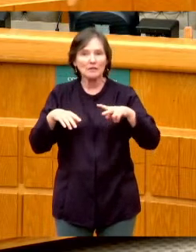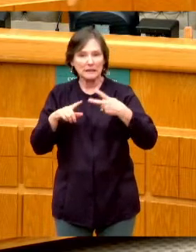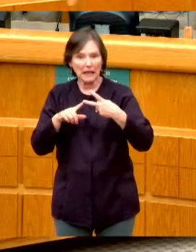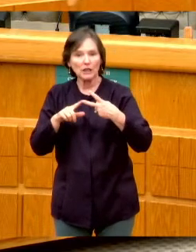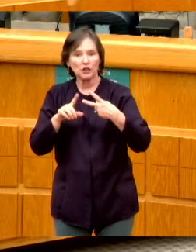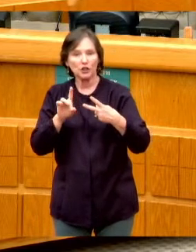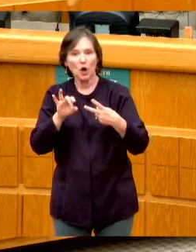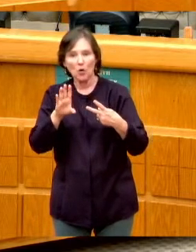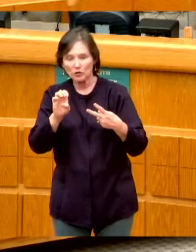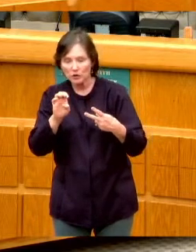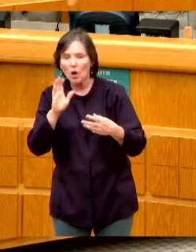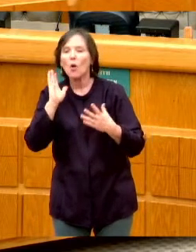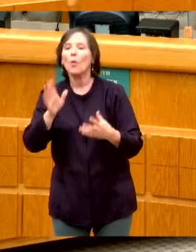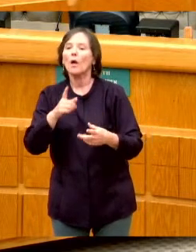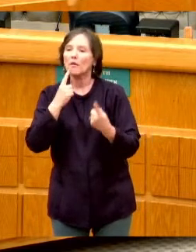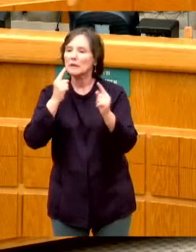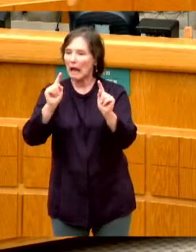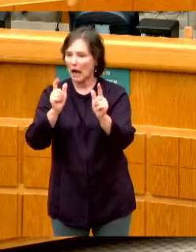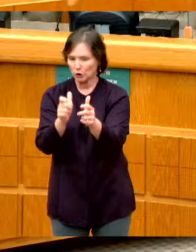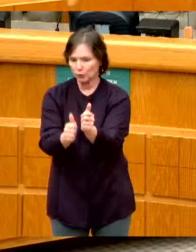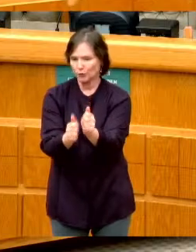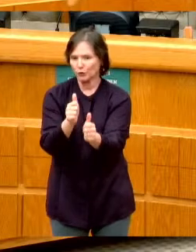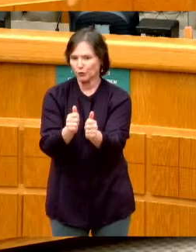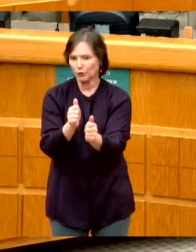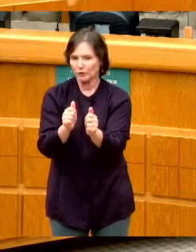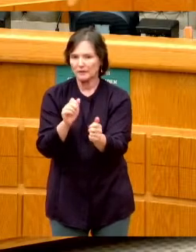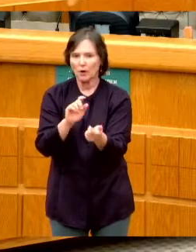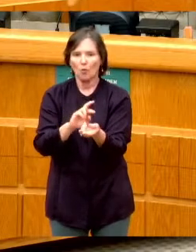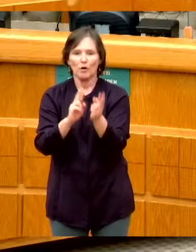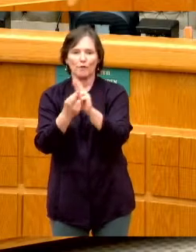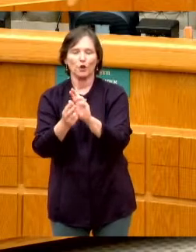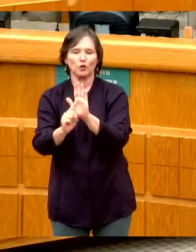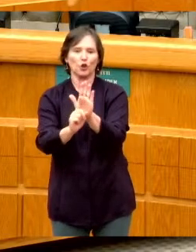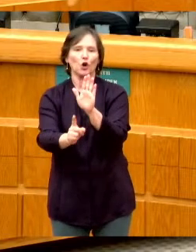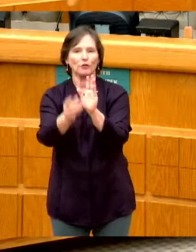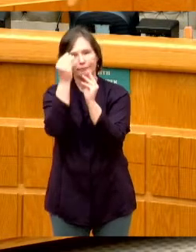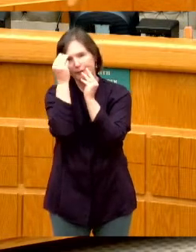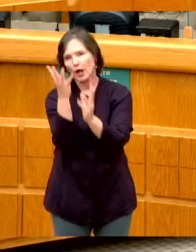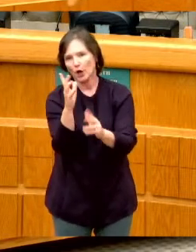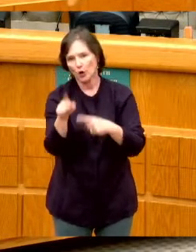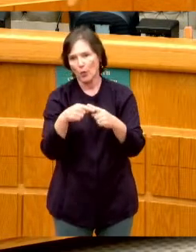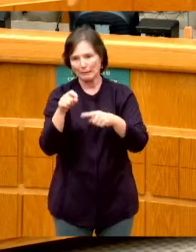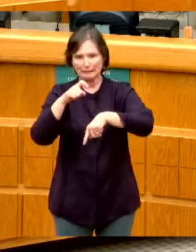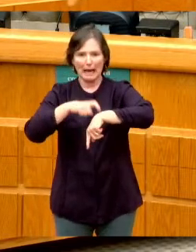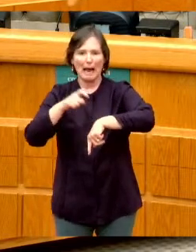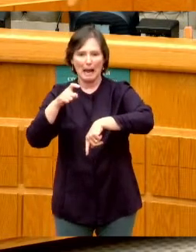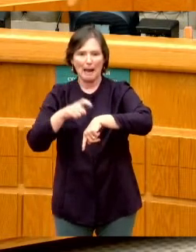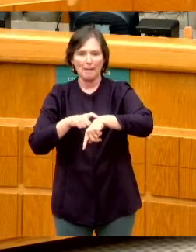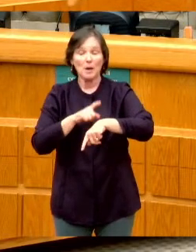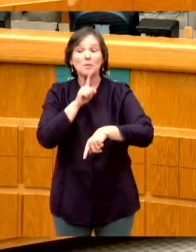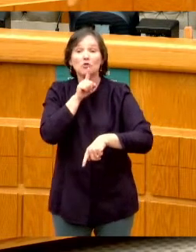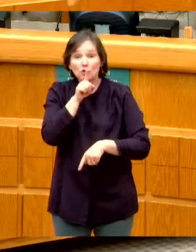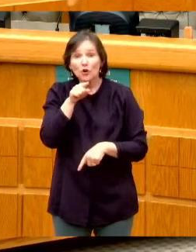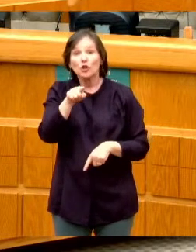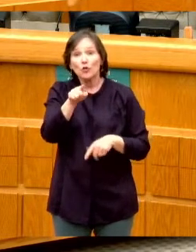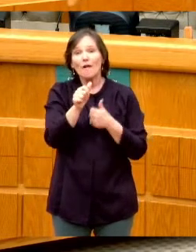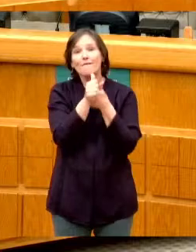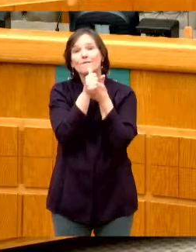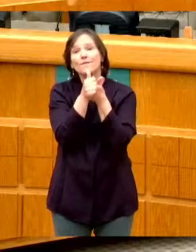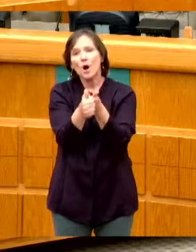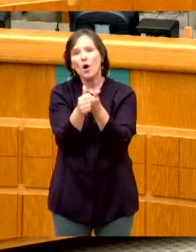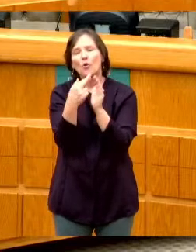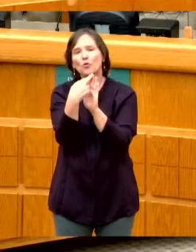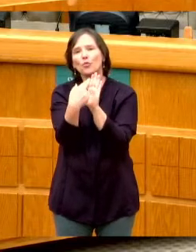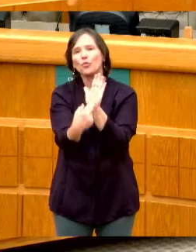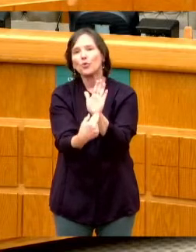heard that, but it doesn't hurt to say, please make sure you're following the rules about getting there timely. It makes all the difference.